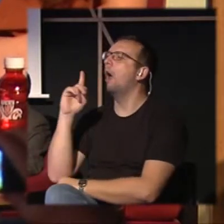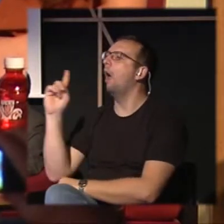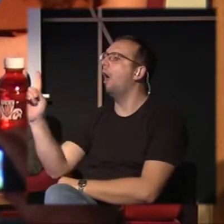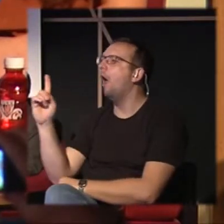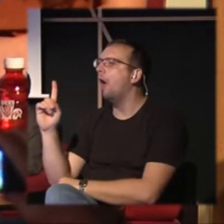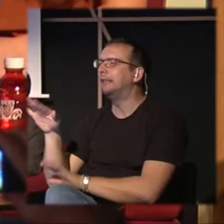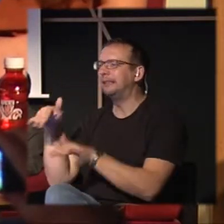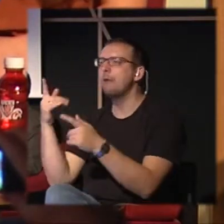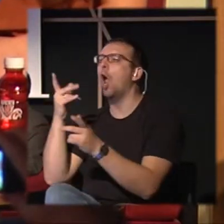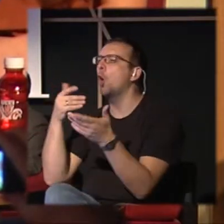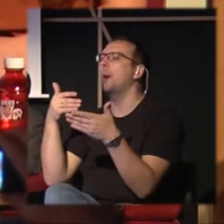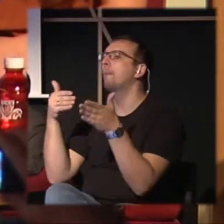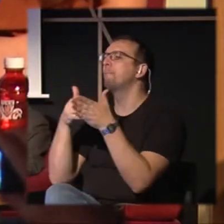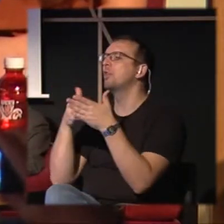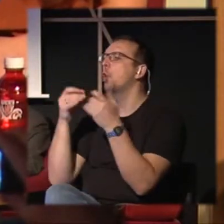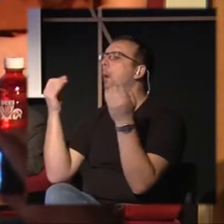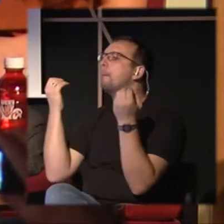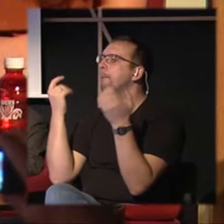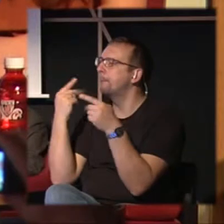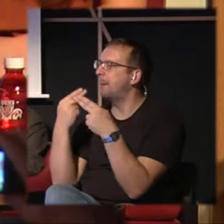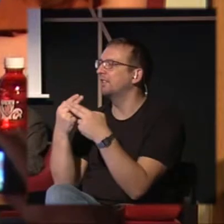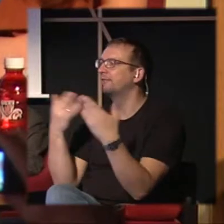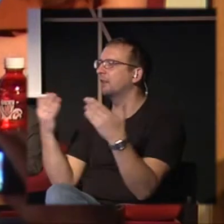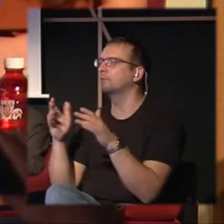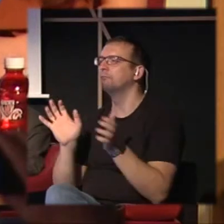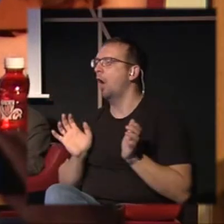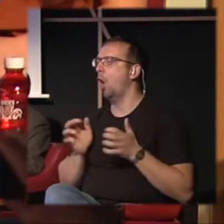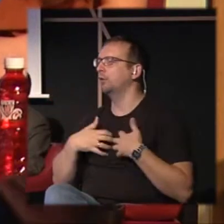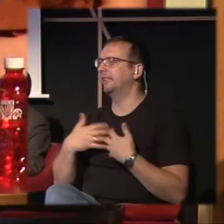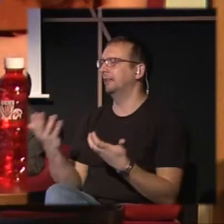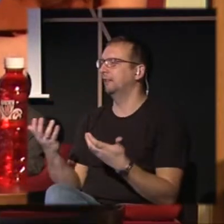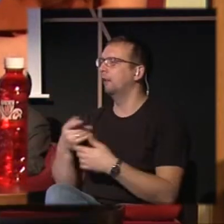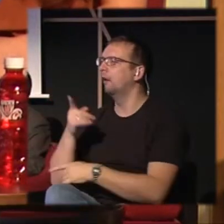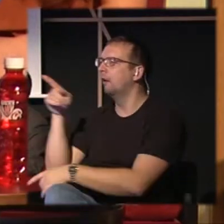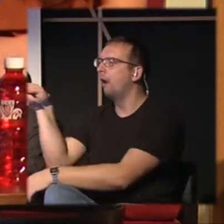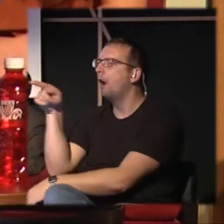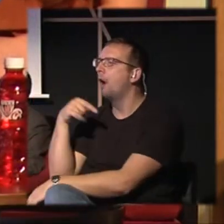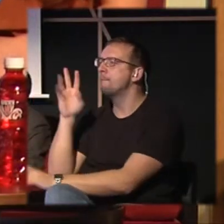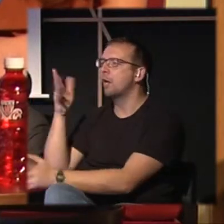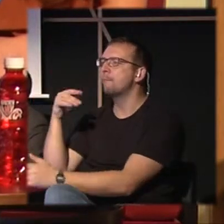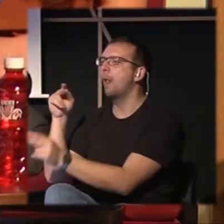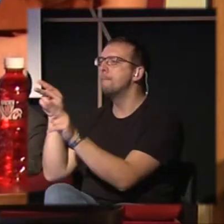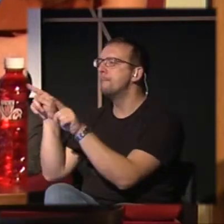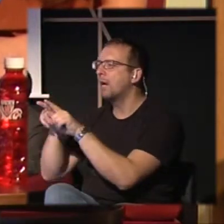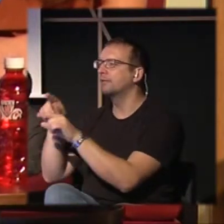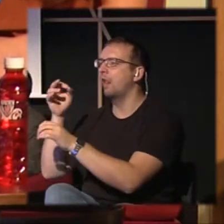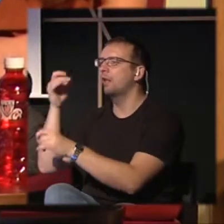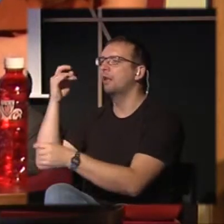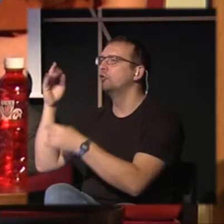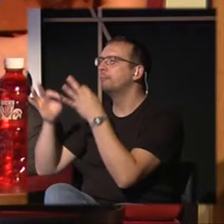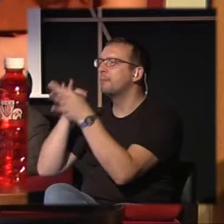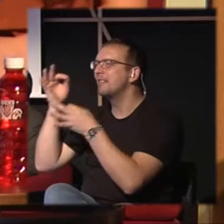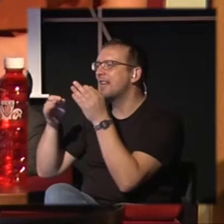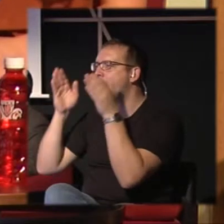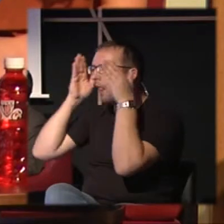that 50% of the candidates who successfully came through that had previously applied to that organisation and been